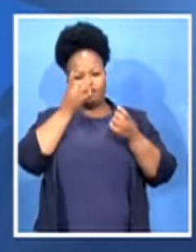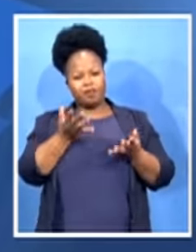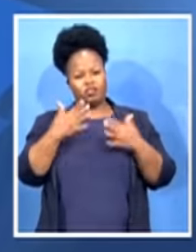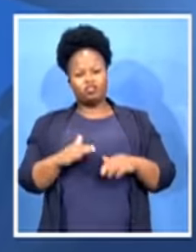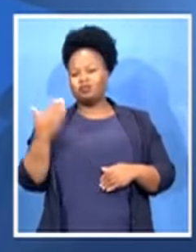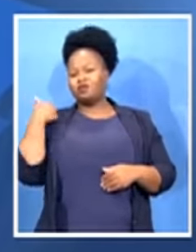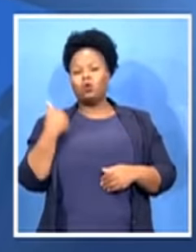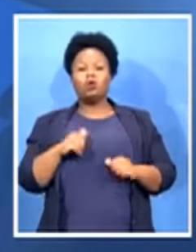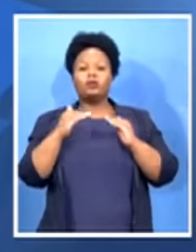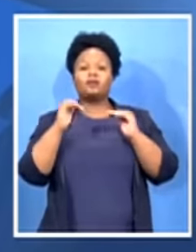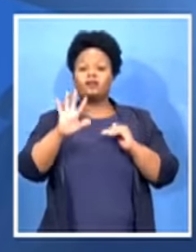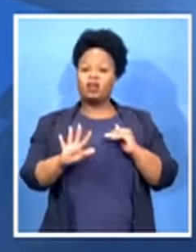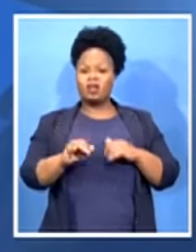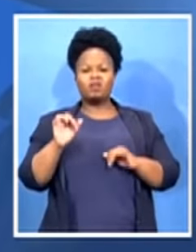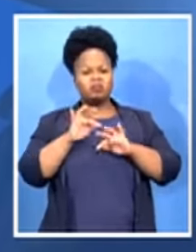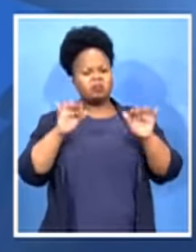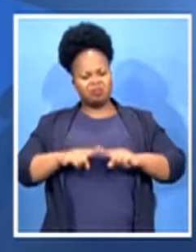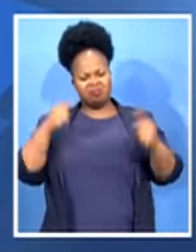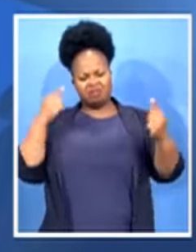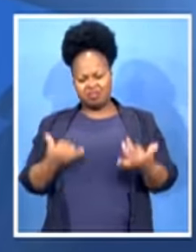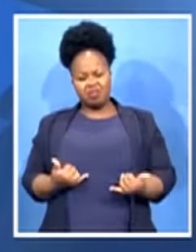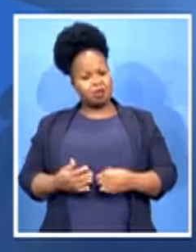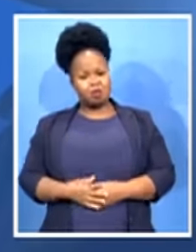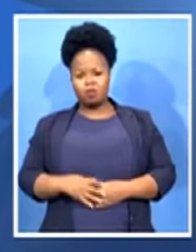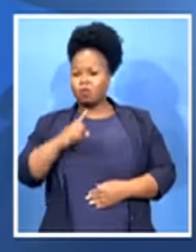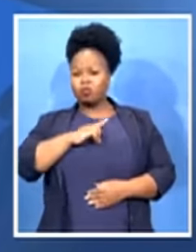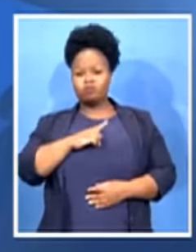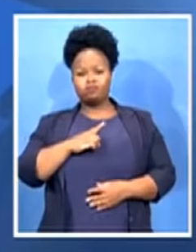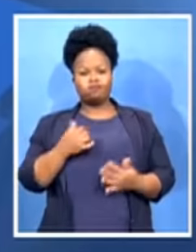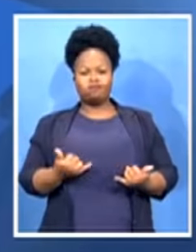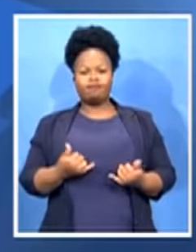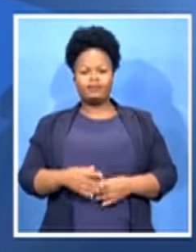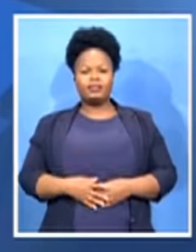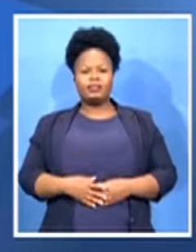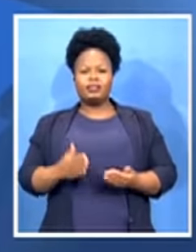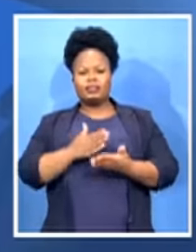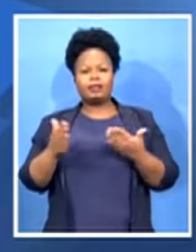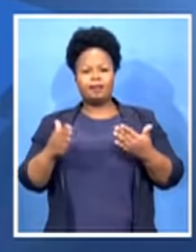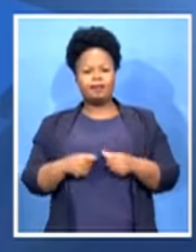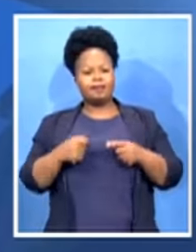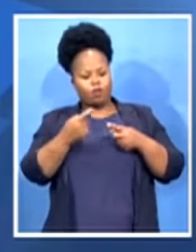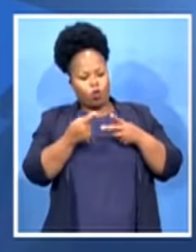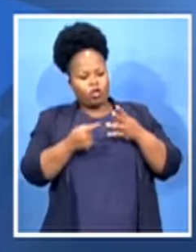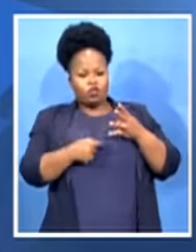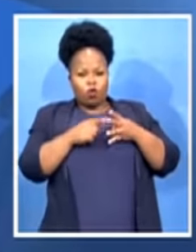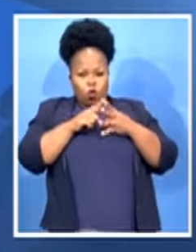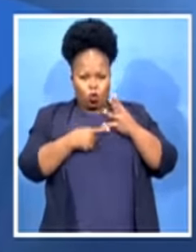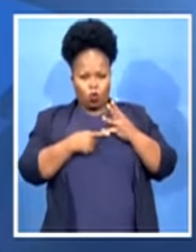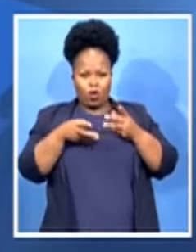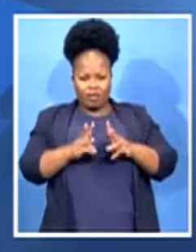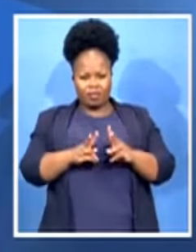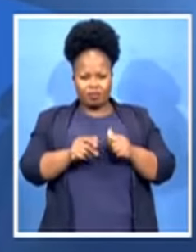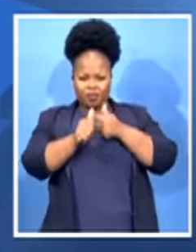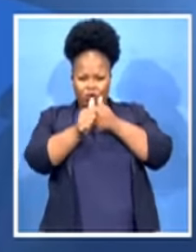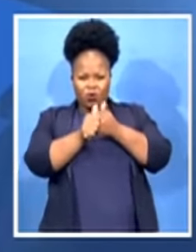very differently, such that our non-pharmaceutical interventions really need more of us to work other than